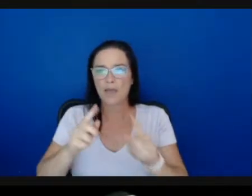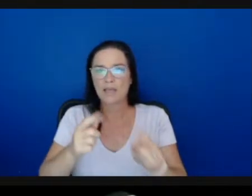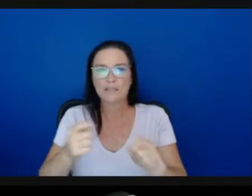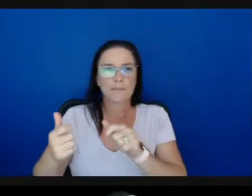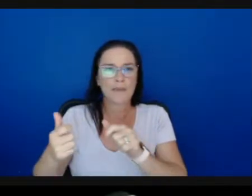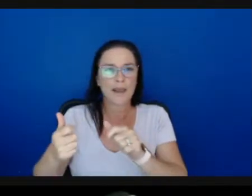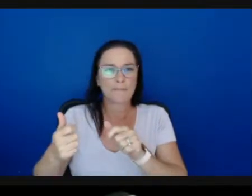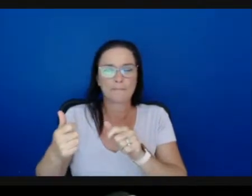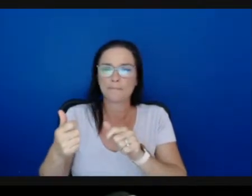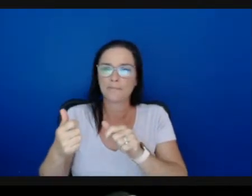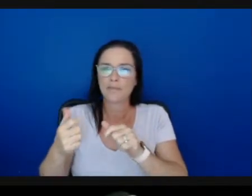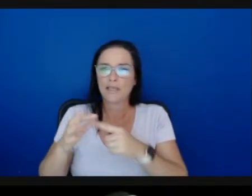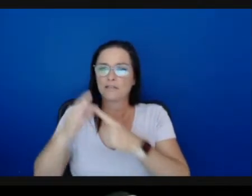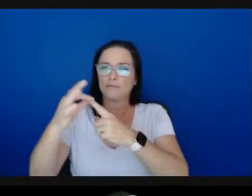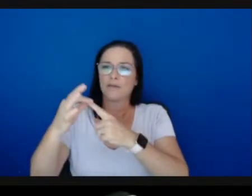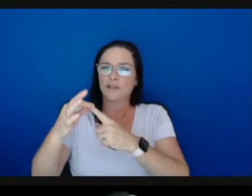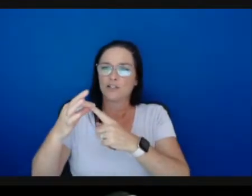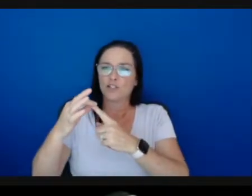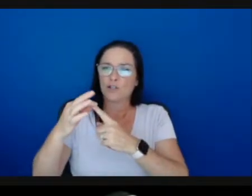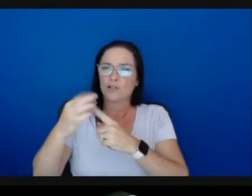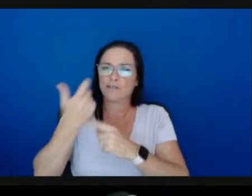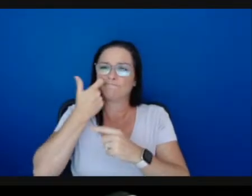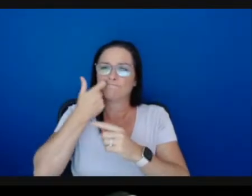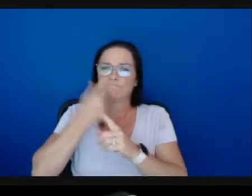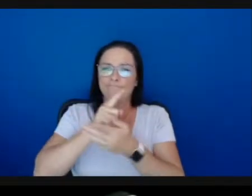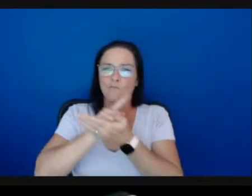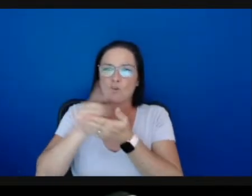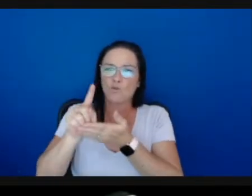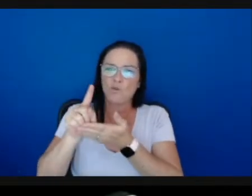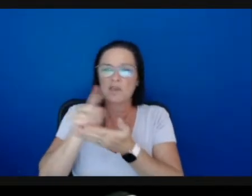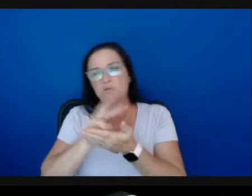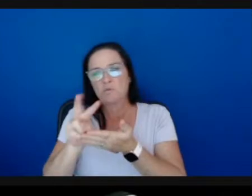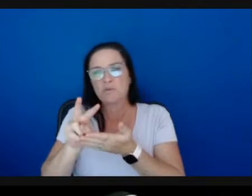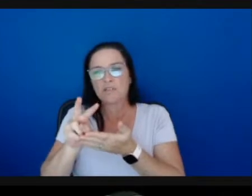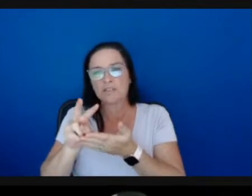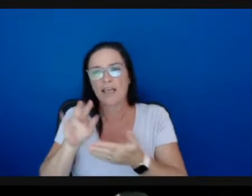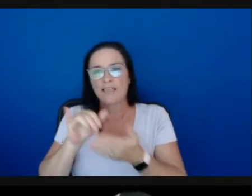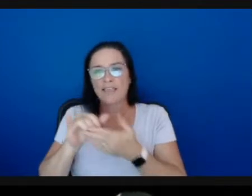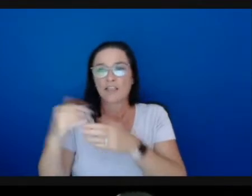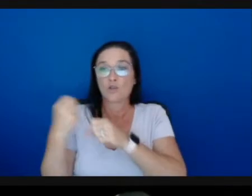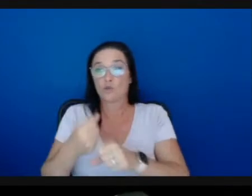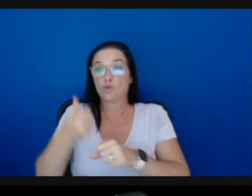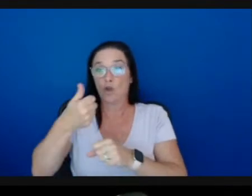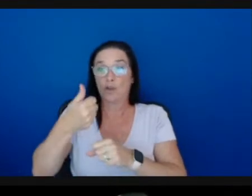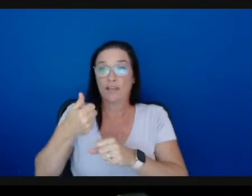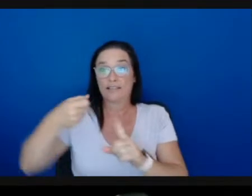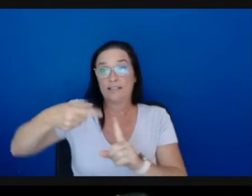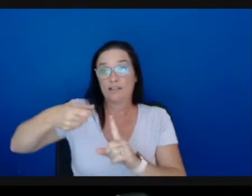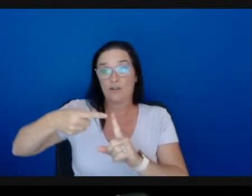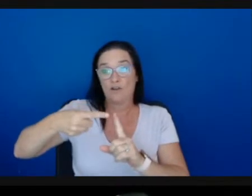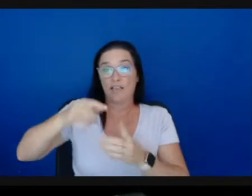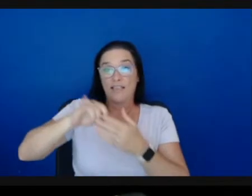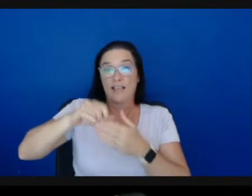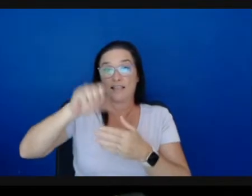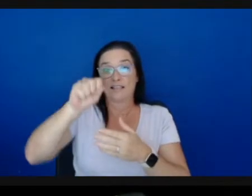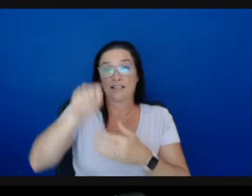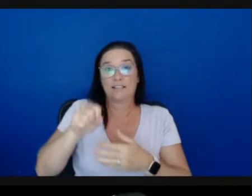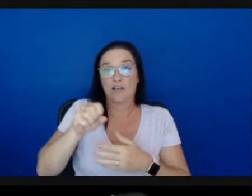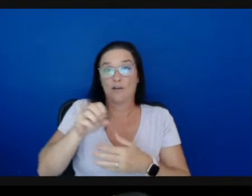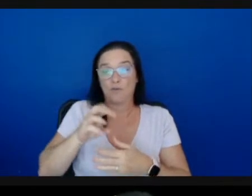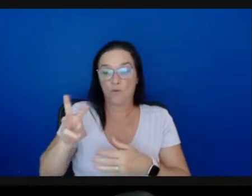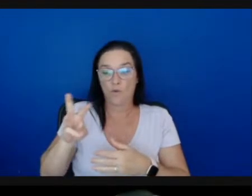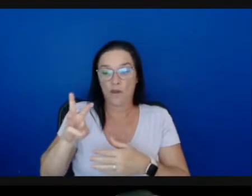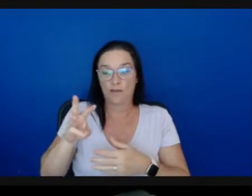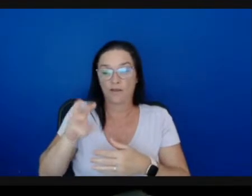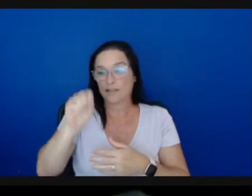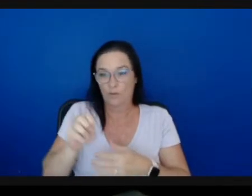in the last week, perhaps 2 weeks here. So this is the strongest signal this last week, and it's all the way down at the southwest flank of the